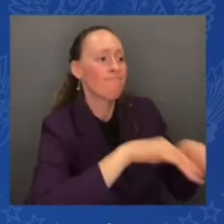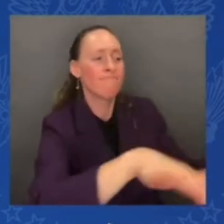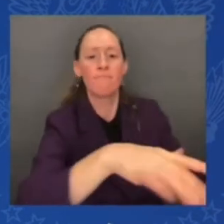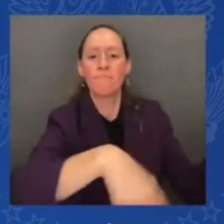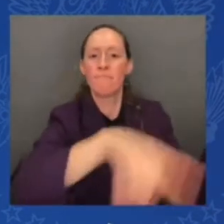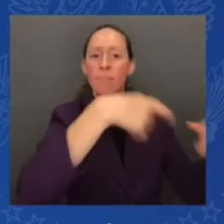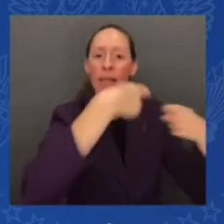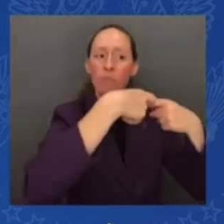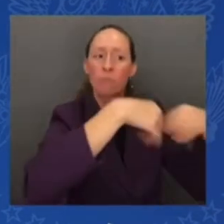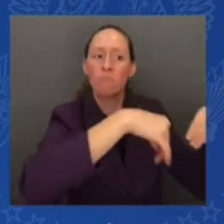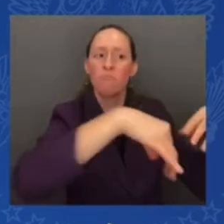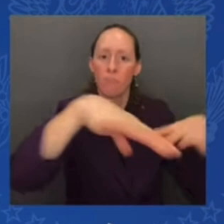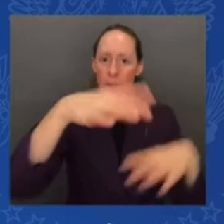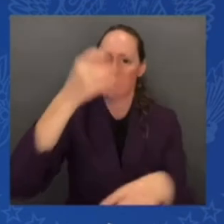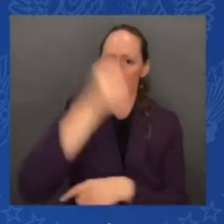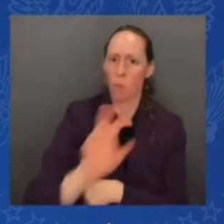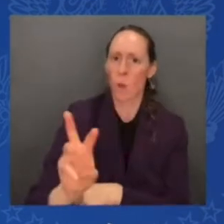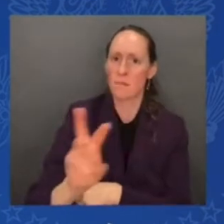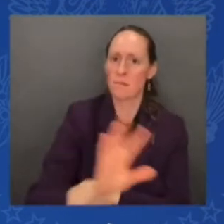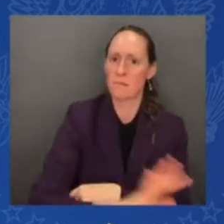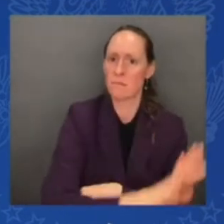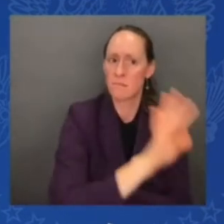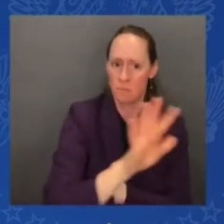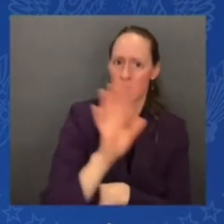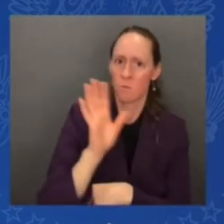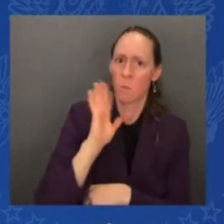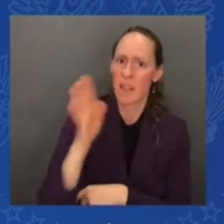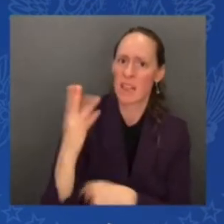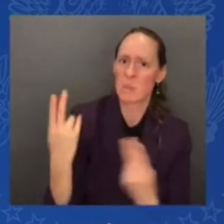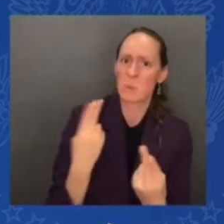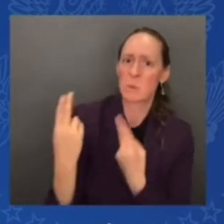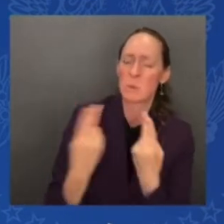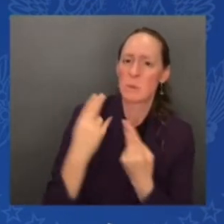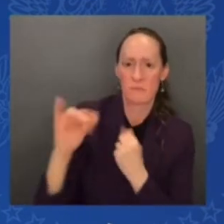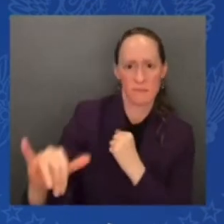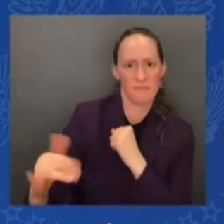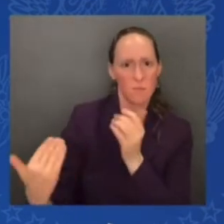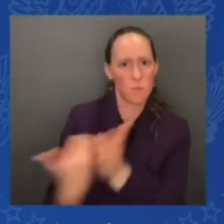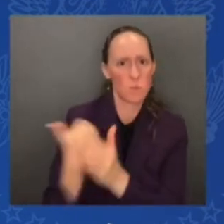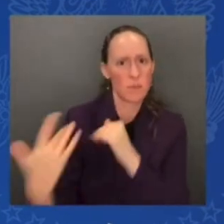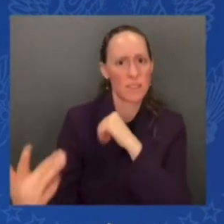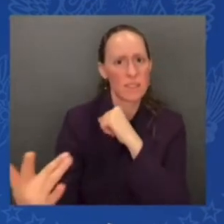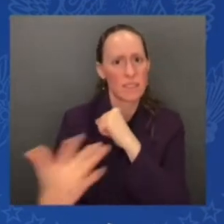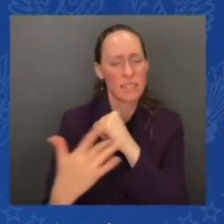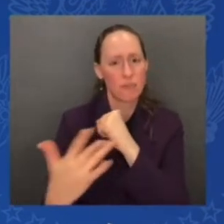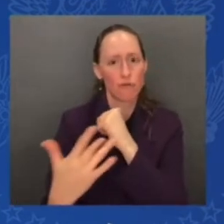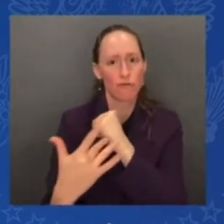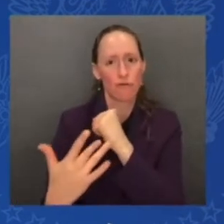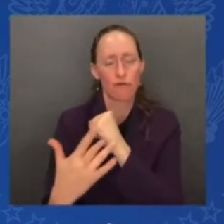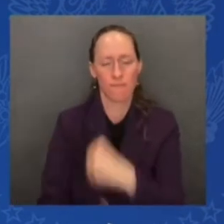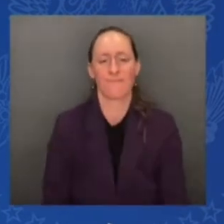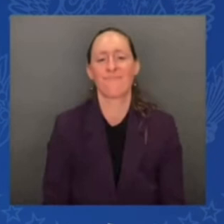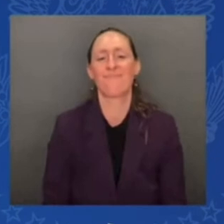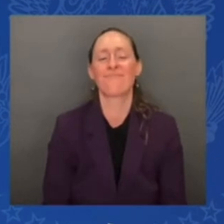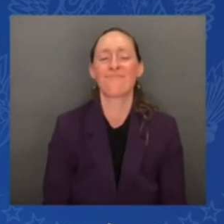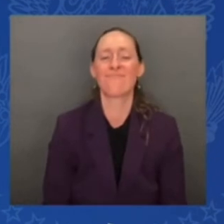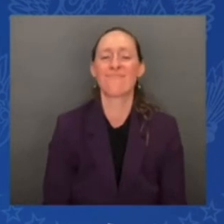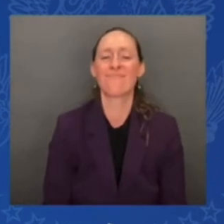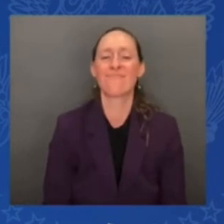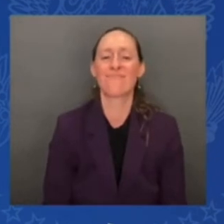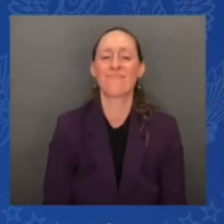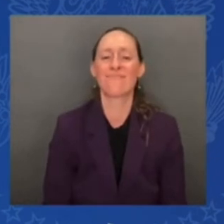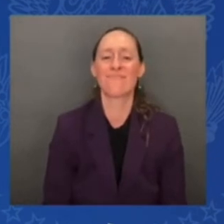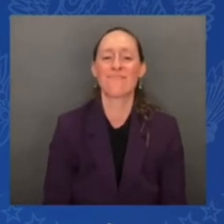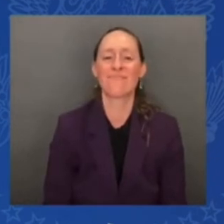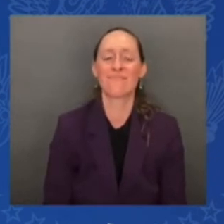says investing they're making here is a direct result of the law we signed almost exactly a year ago, the most significant investment in clean energy